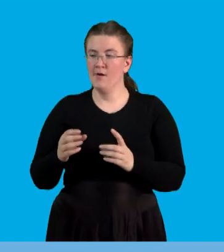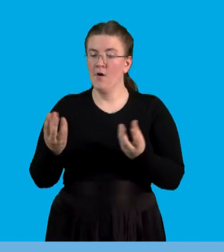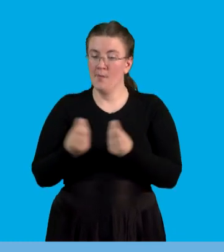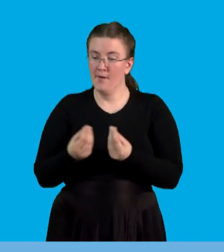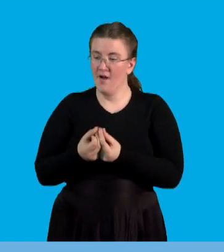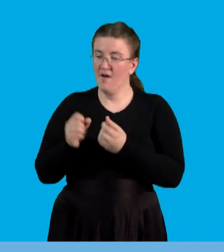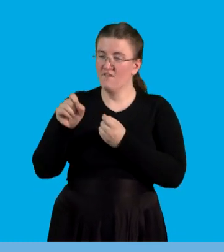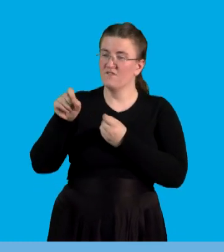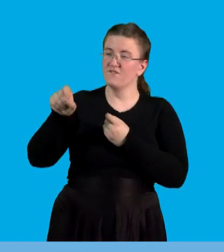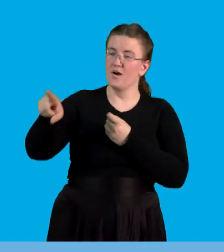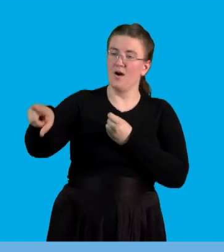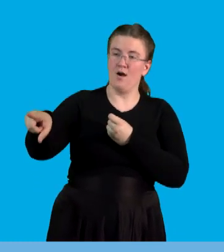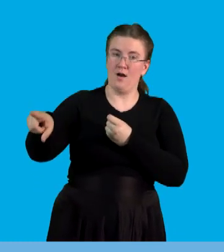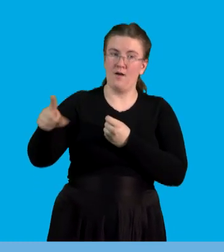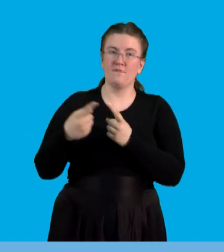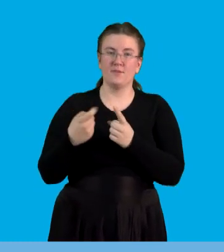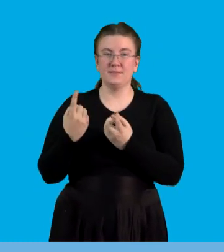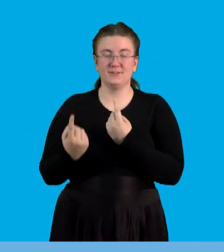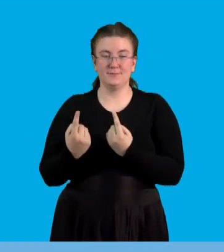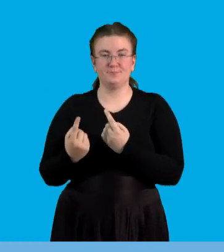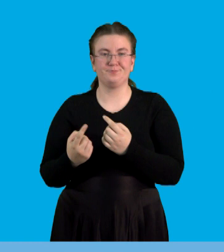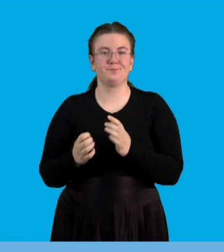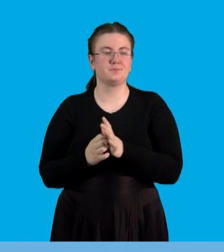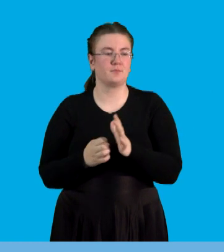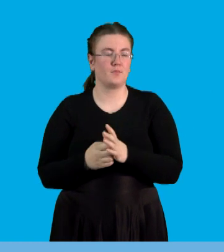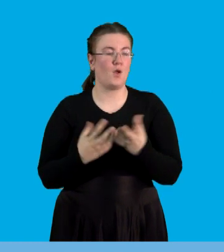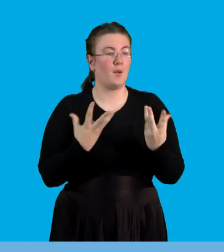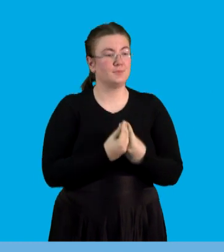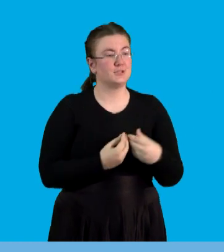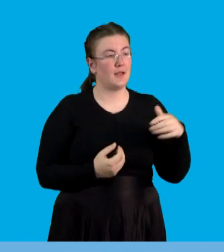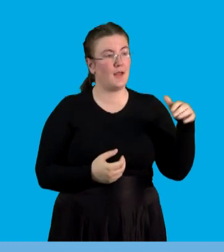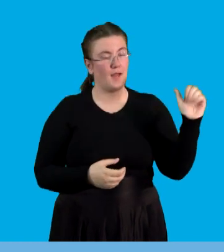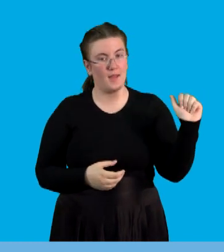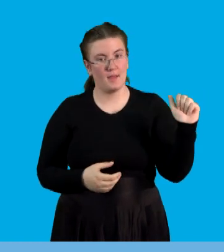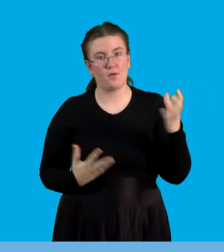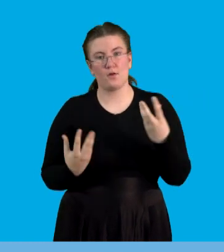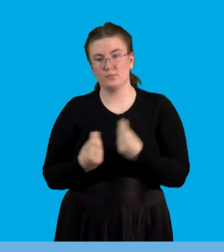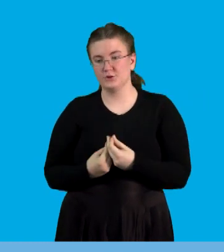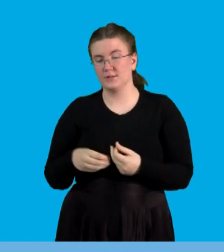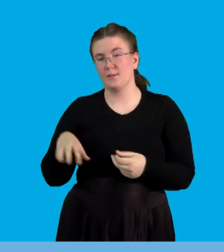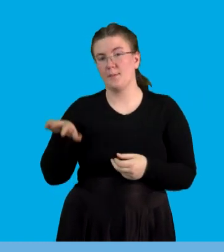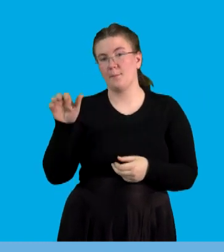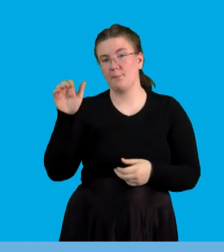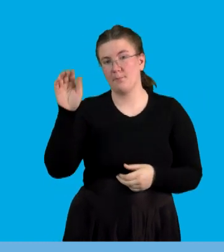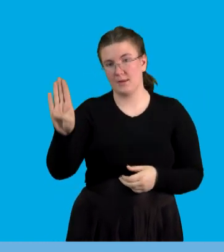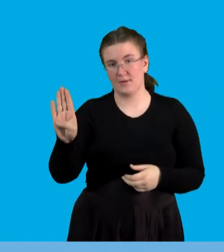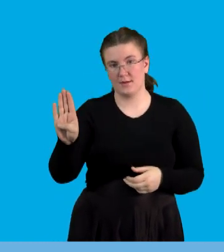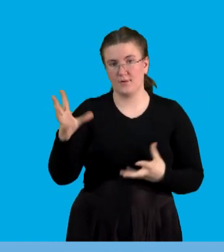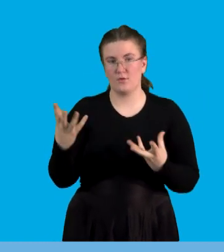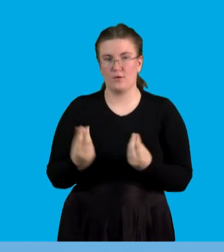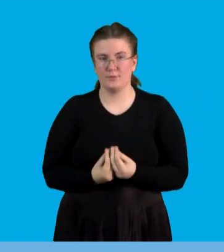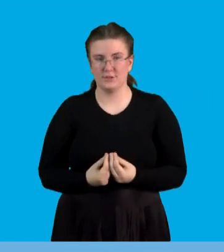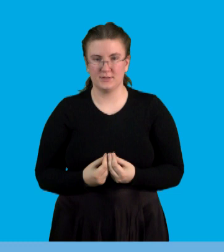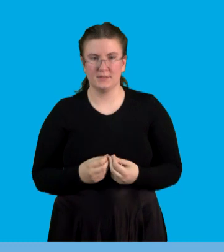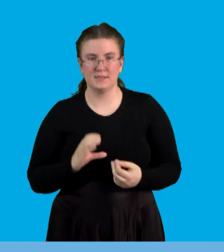the objects are away from each other, if we have object A here and object B there, and we